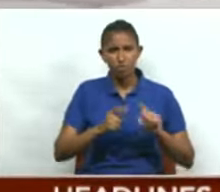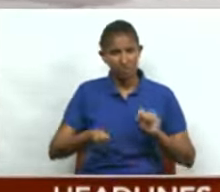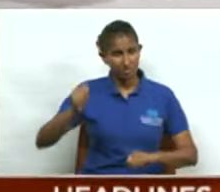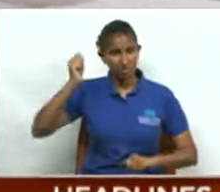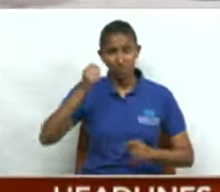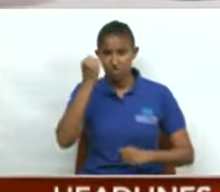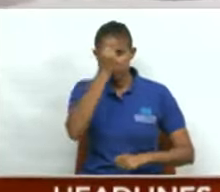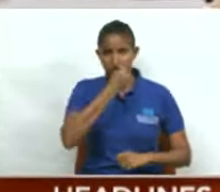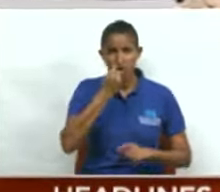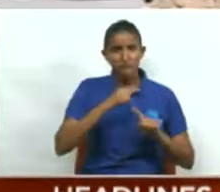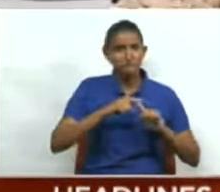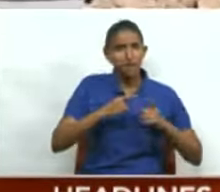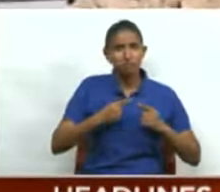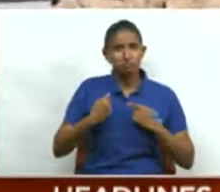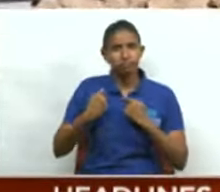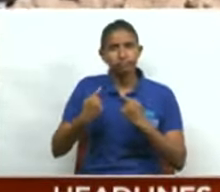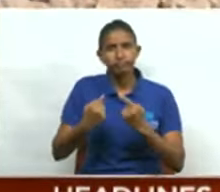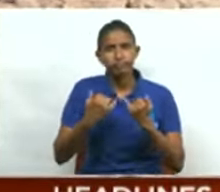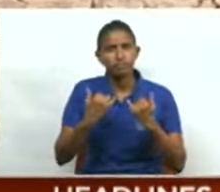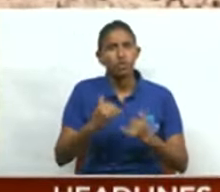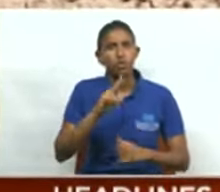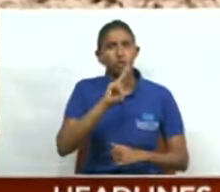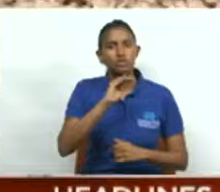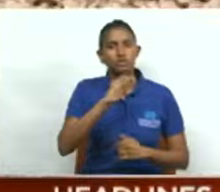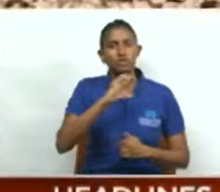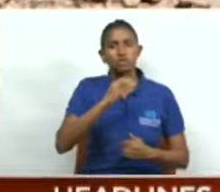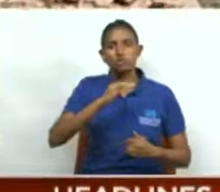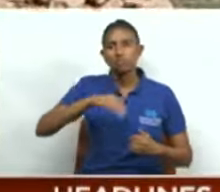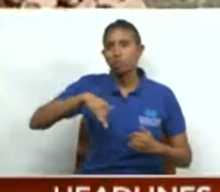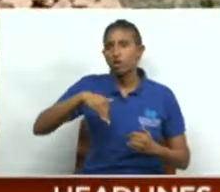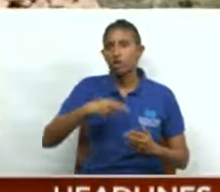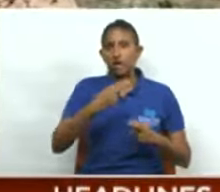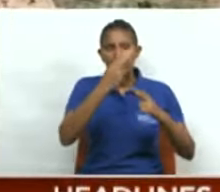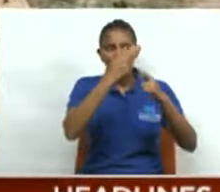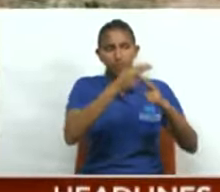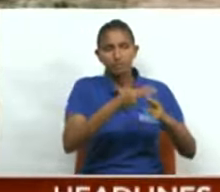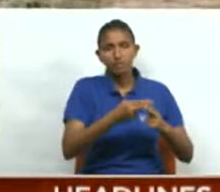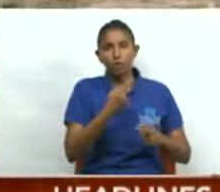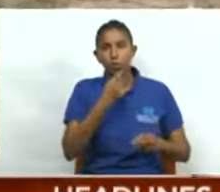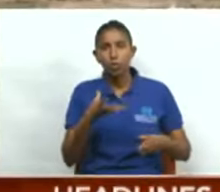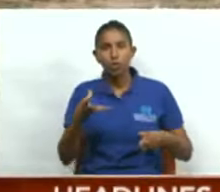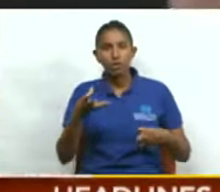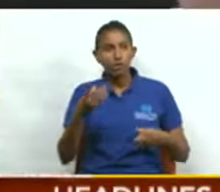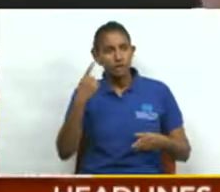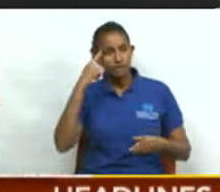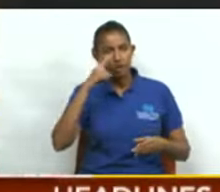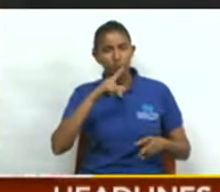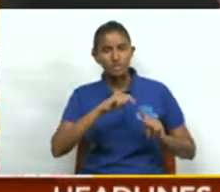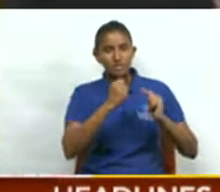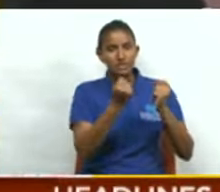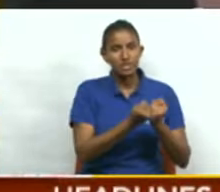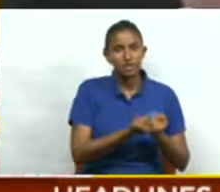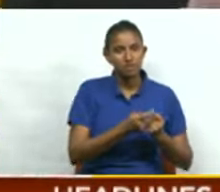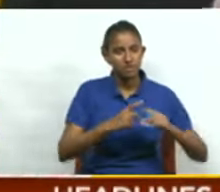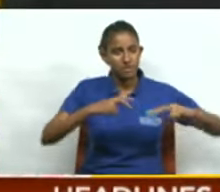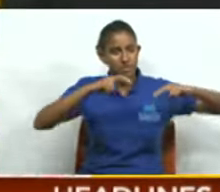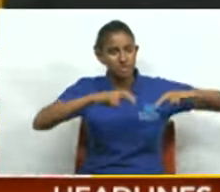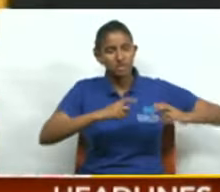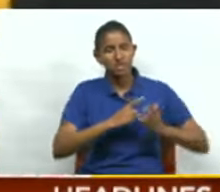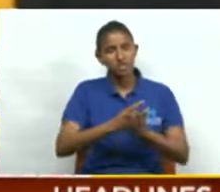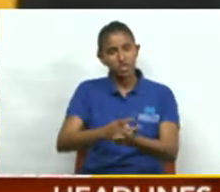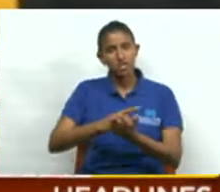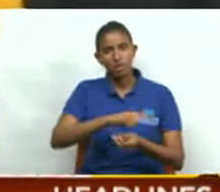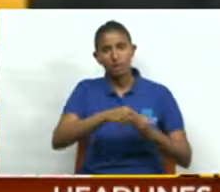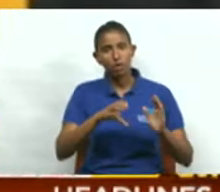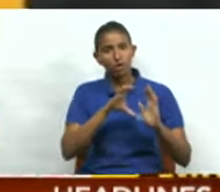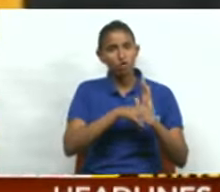the UNC still has not named its team for the long-awaited crime talks with the government. Kamla Prasad Bisesa said the meeting will only